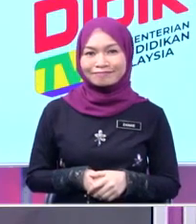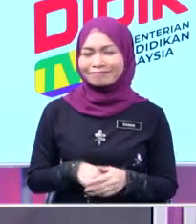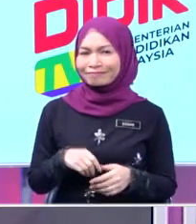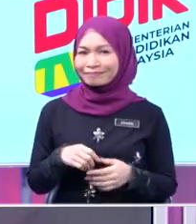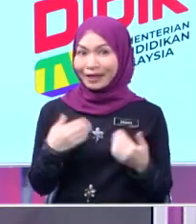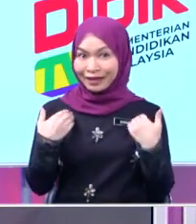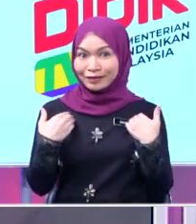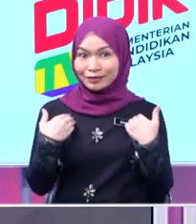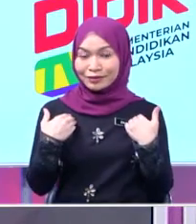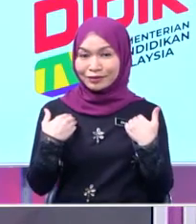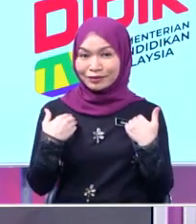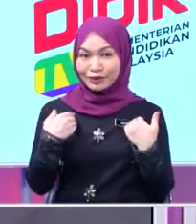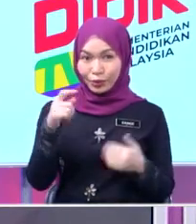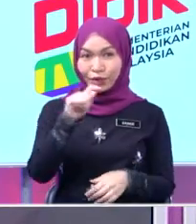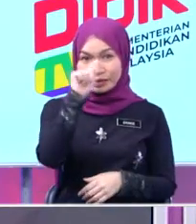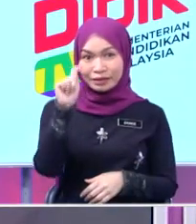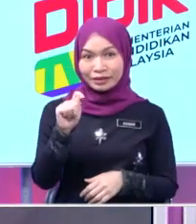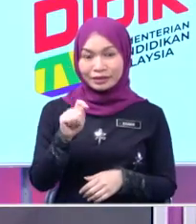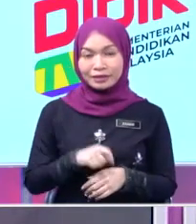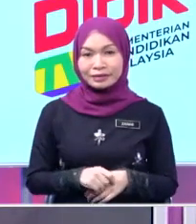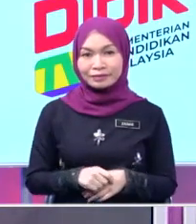This is your chance to ask.